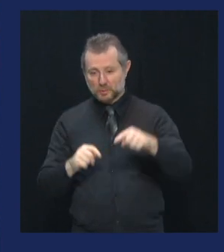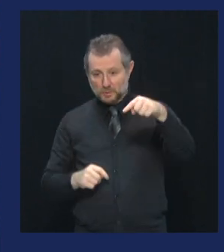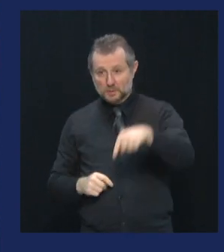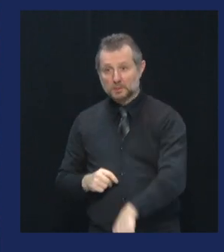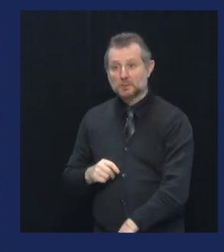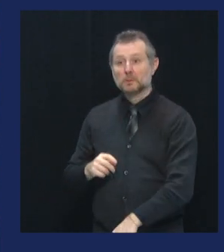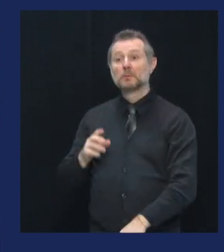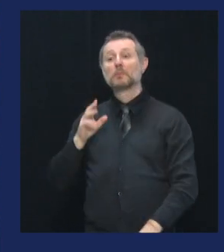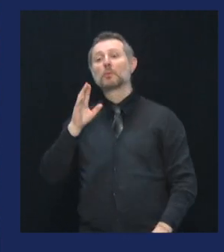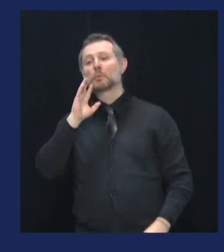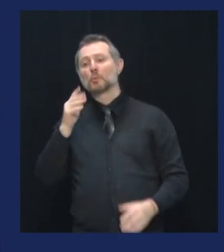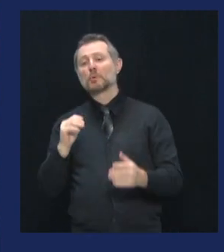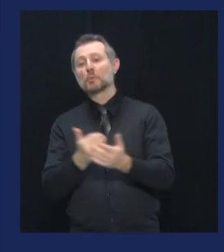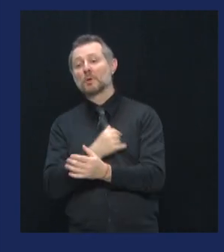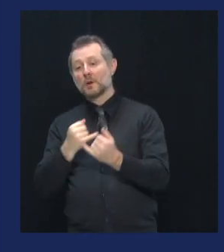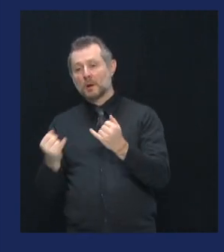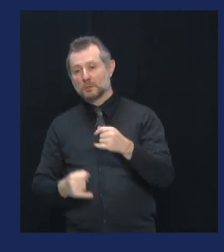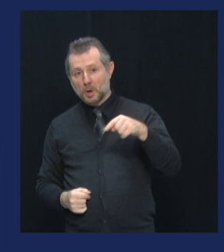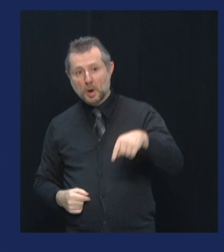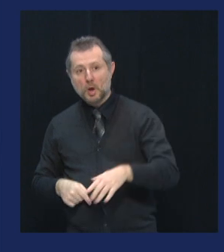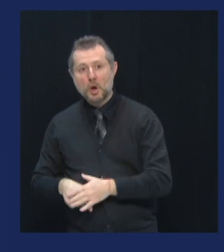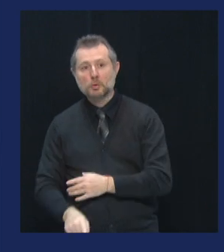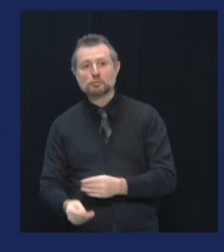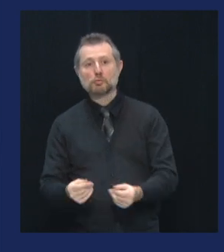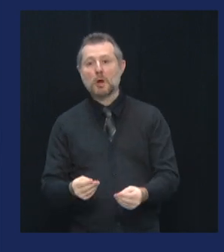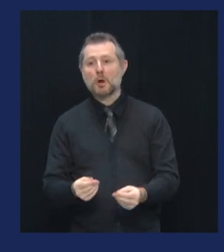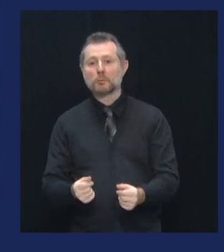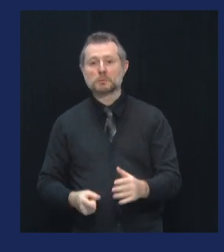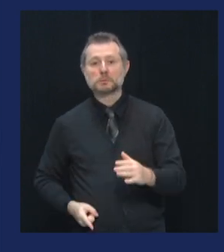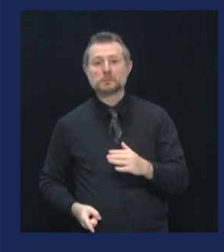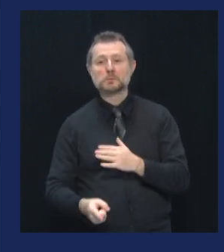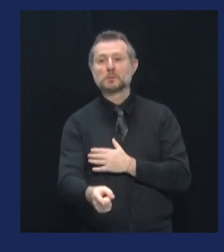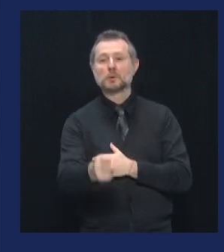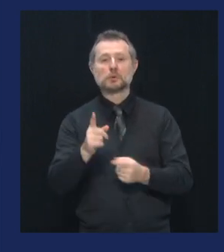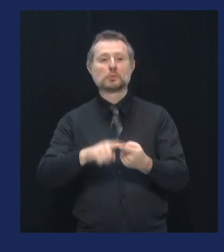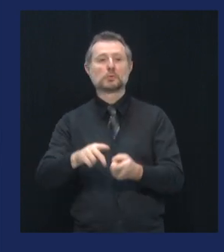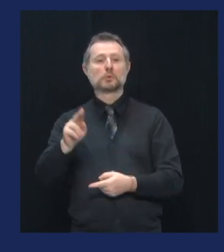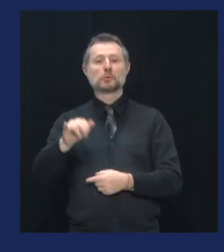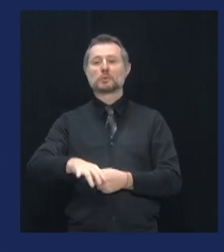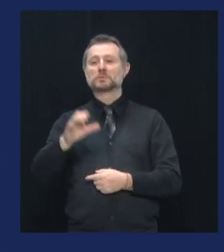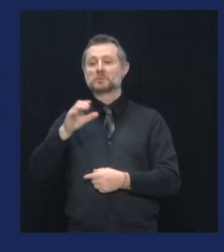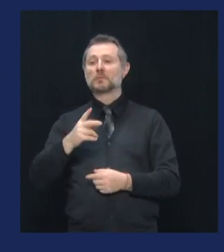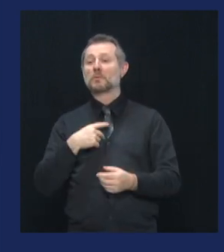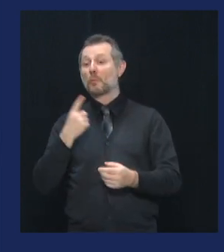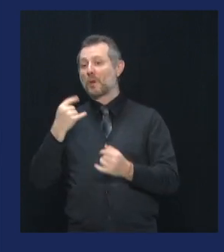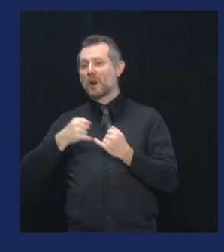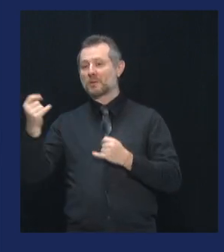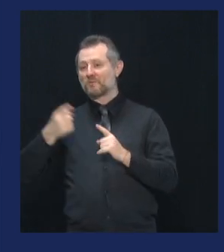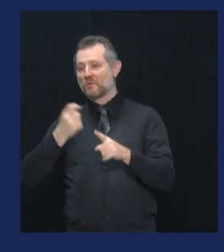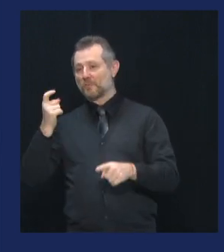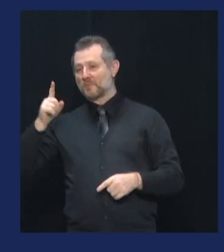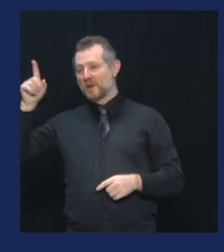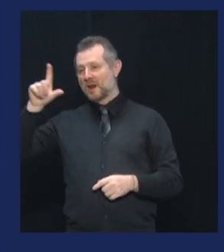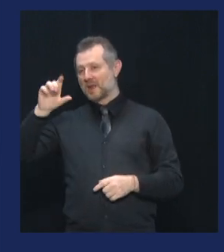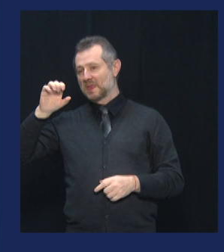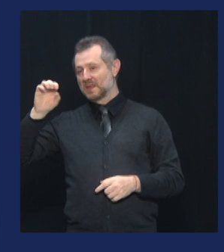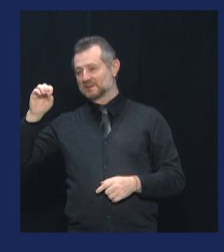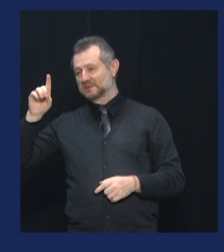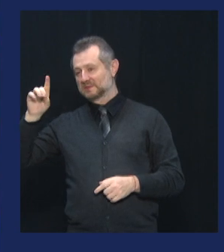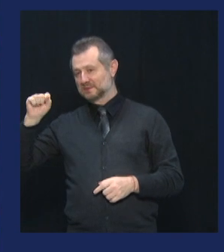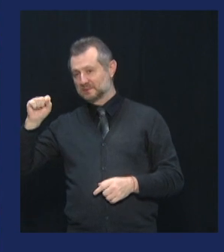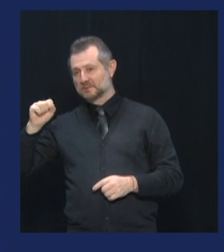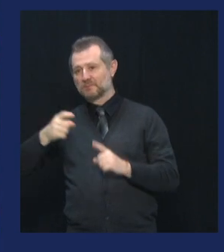70 miles to New York City. We're also working on a line from Leeds in Greene County to New York